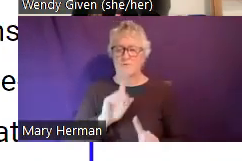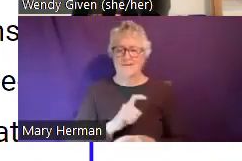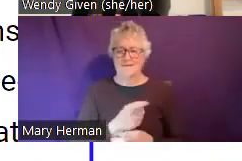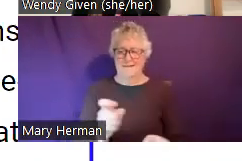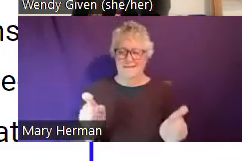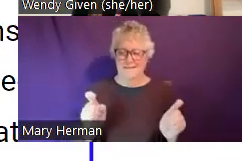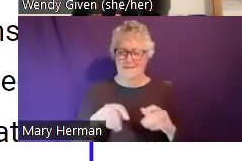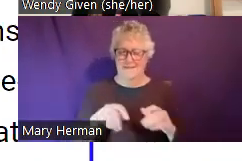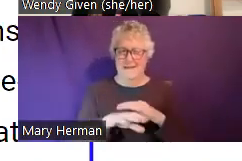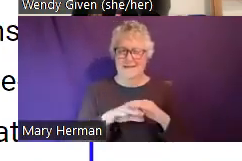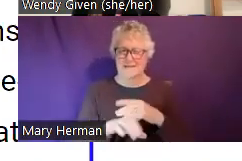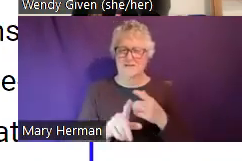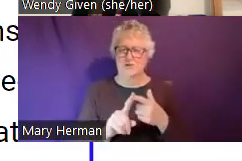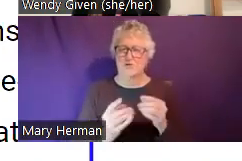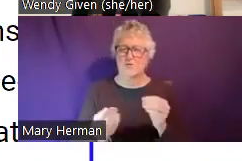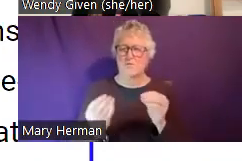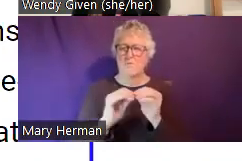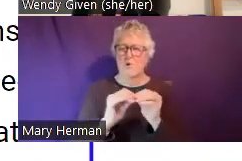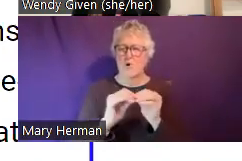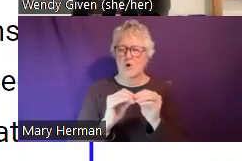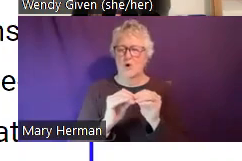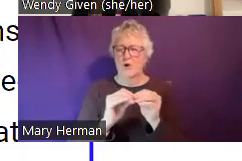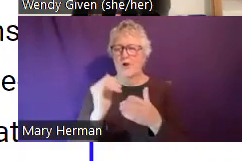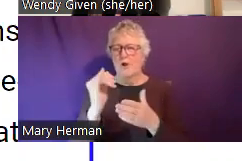to more architectural drawings,